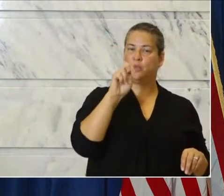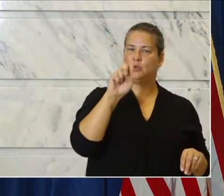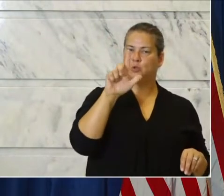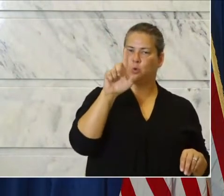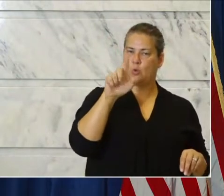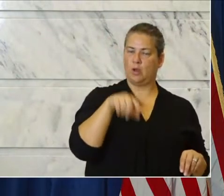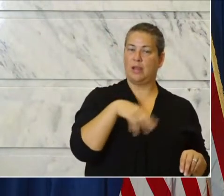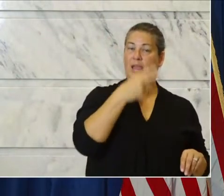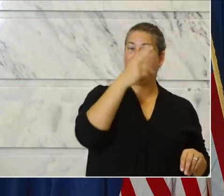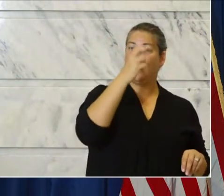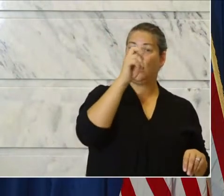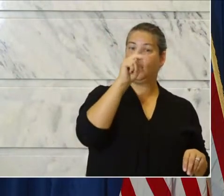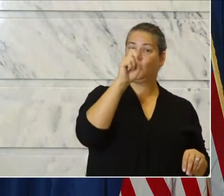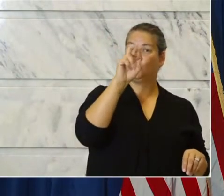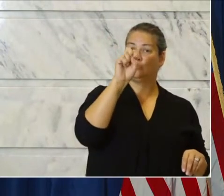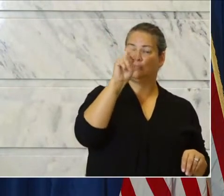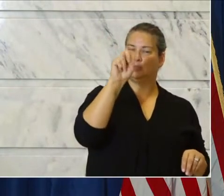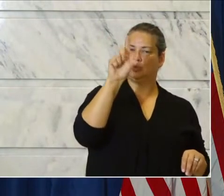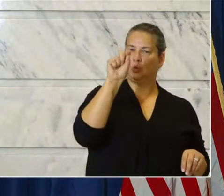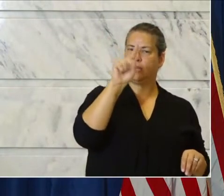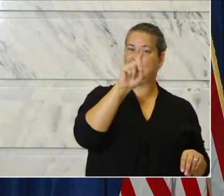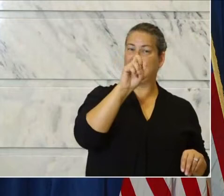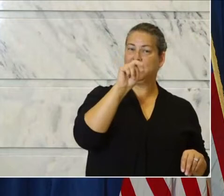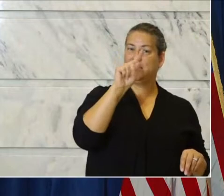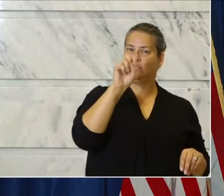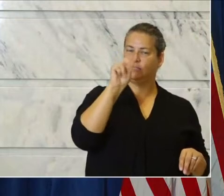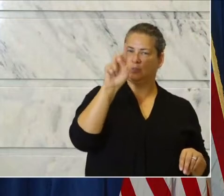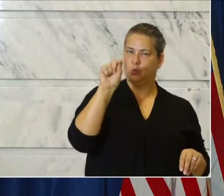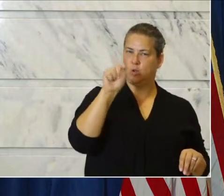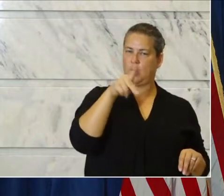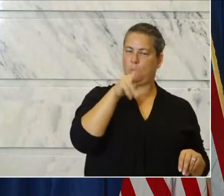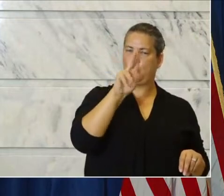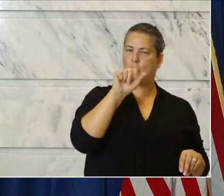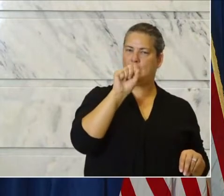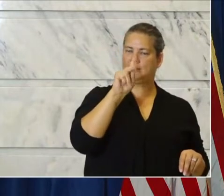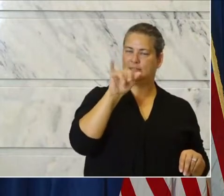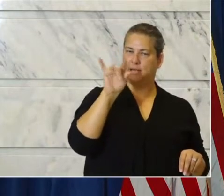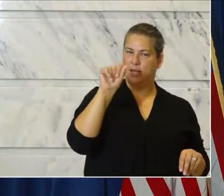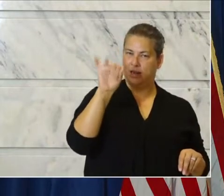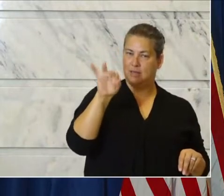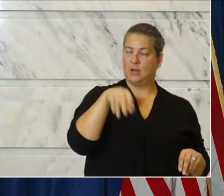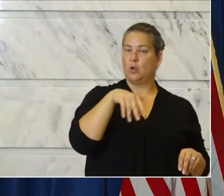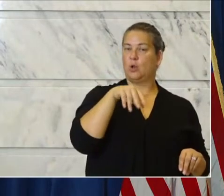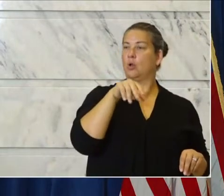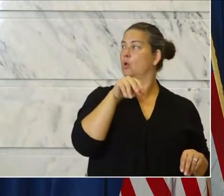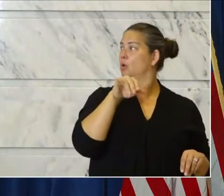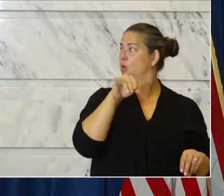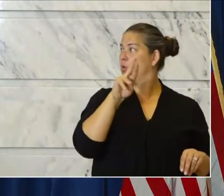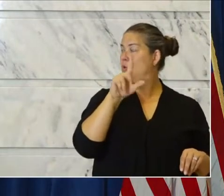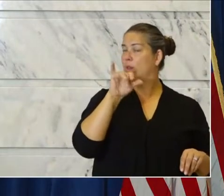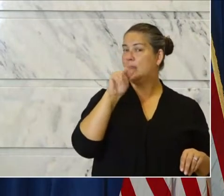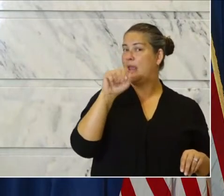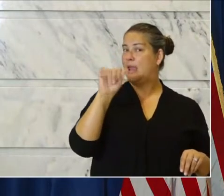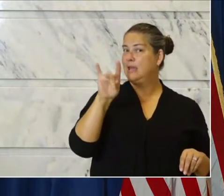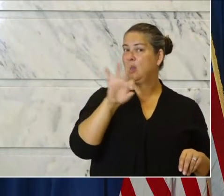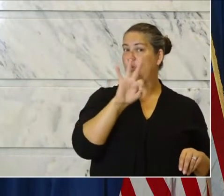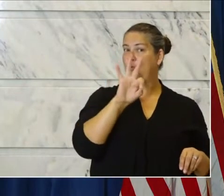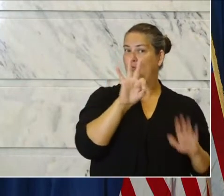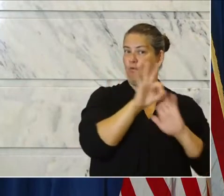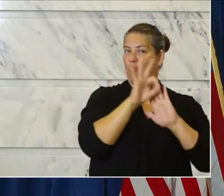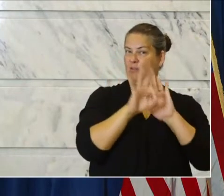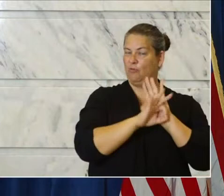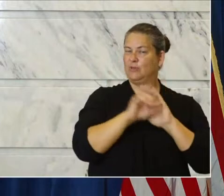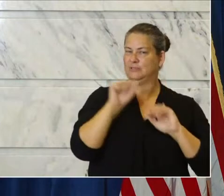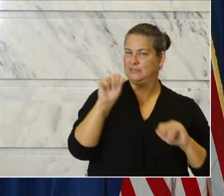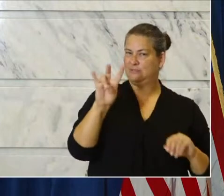21. Henderson, 20. Kenton, 20. Pulaski, 19. Union, 18. Franklin,